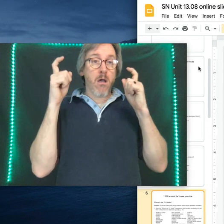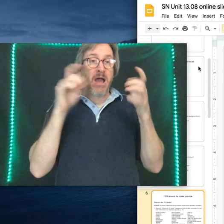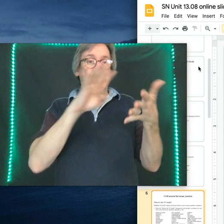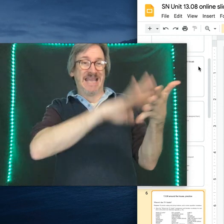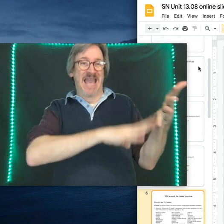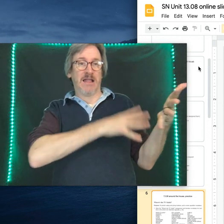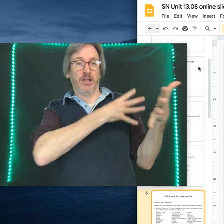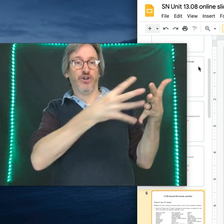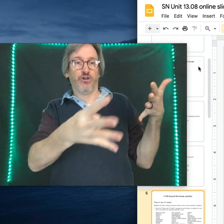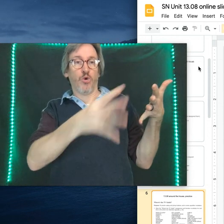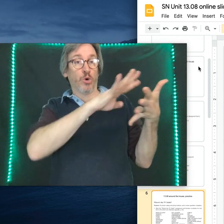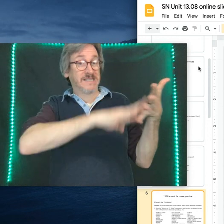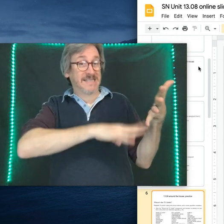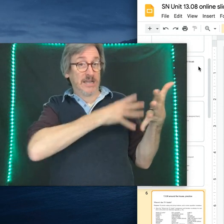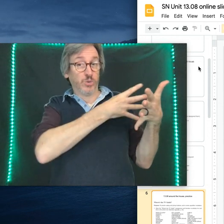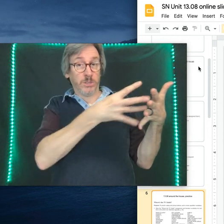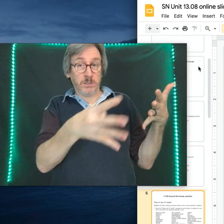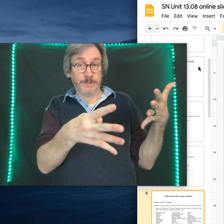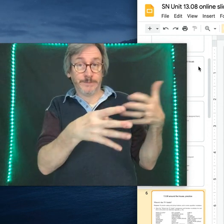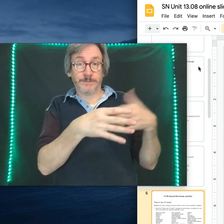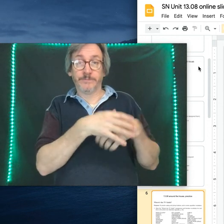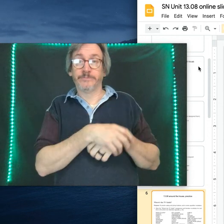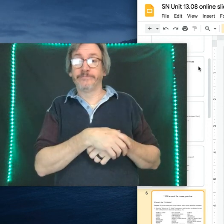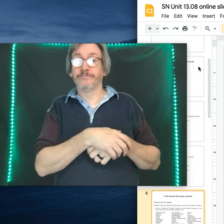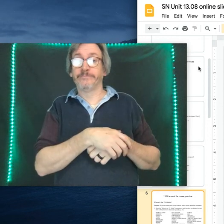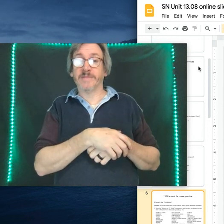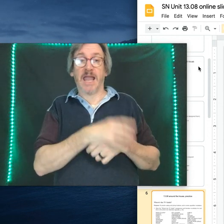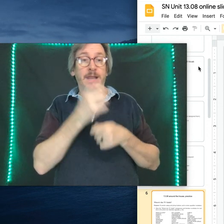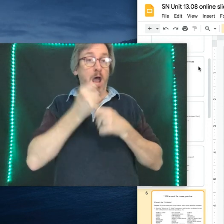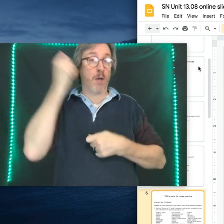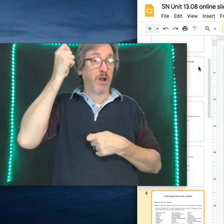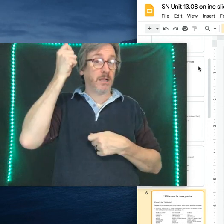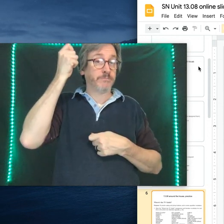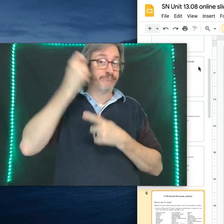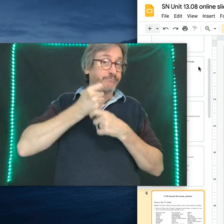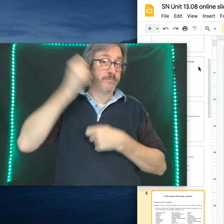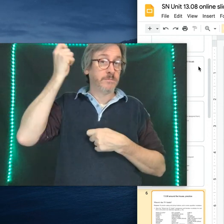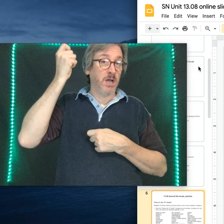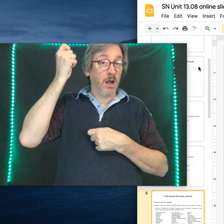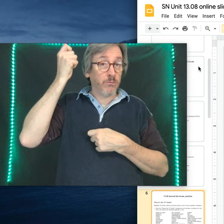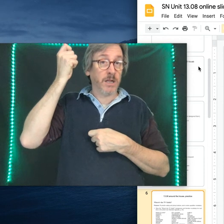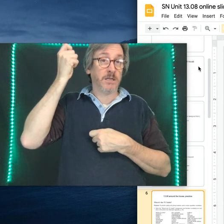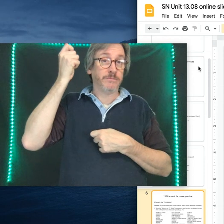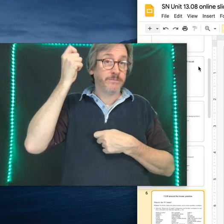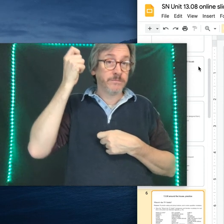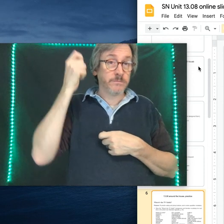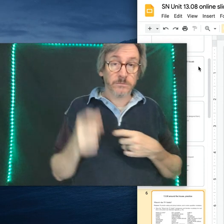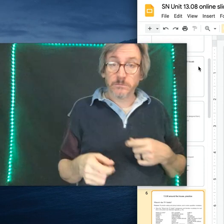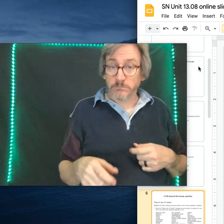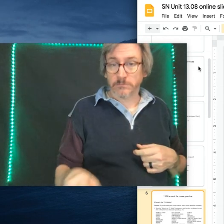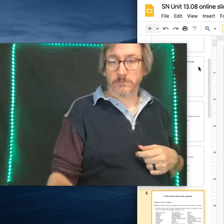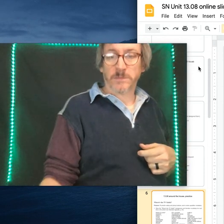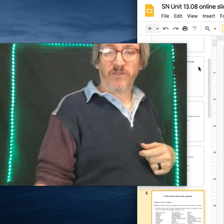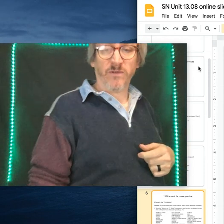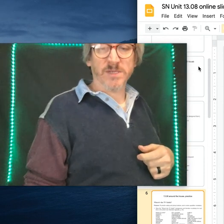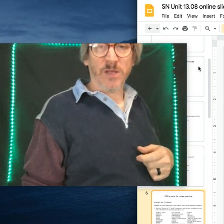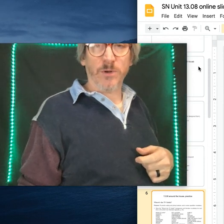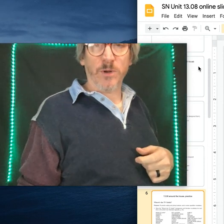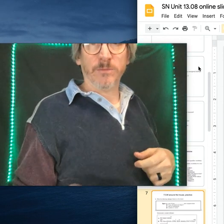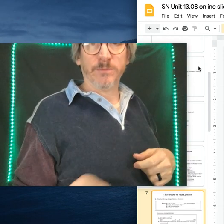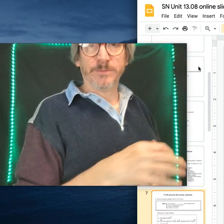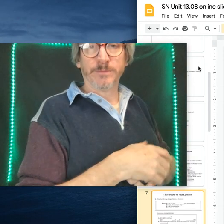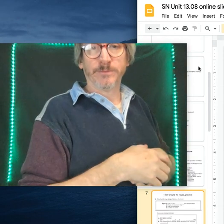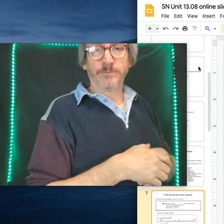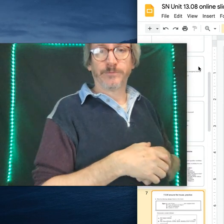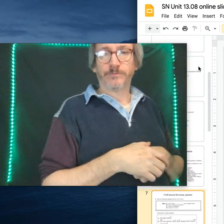Camera. Calendar or schedule. And umbrella. Umbrella. If you're from Southern